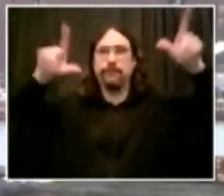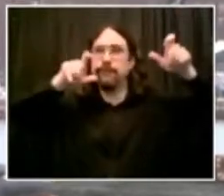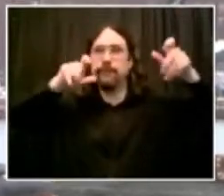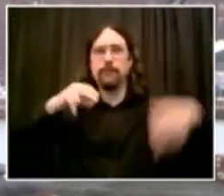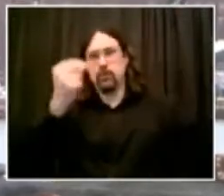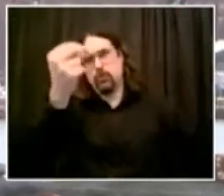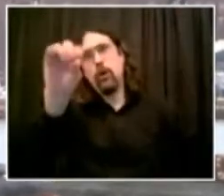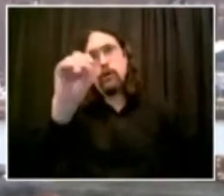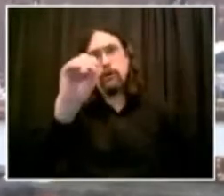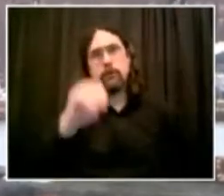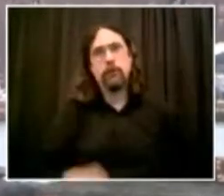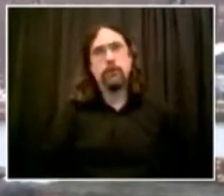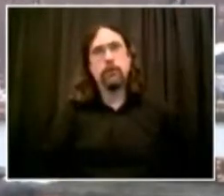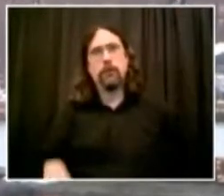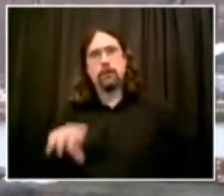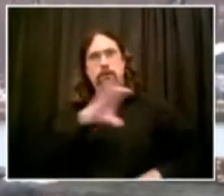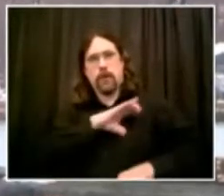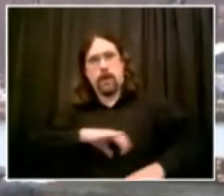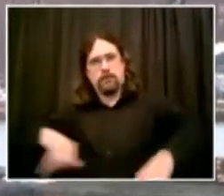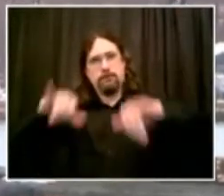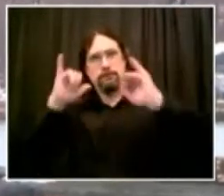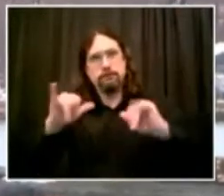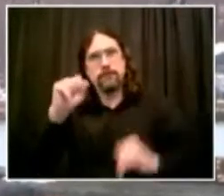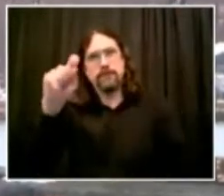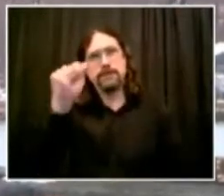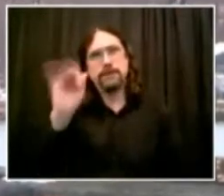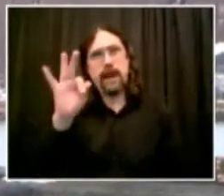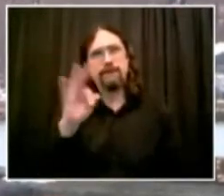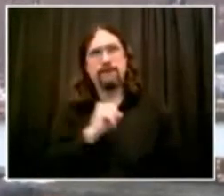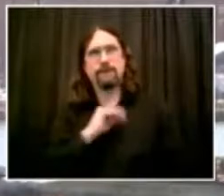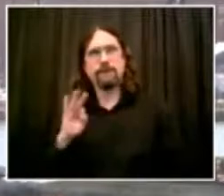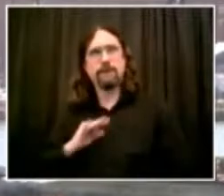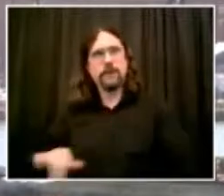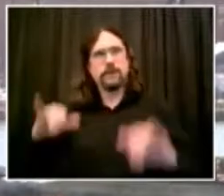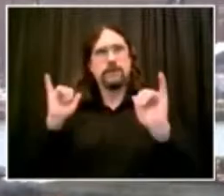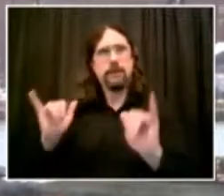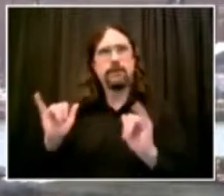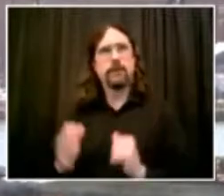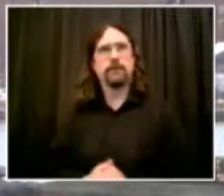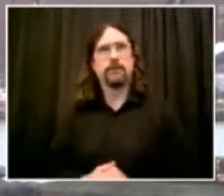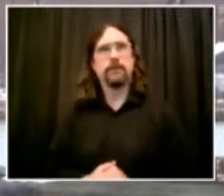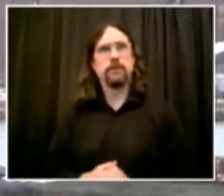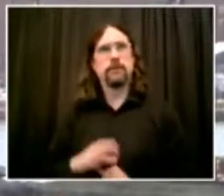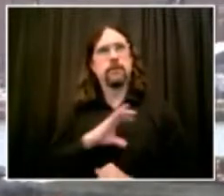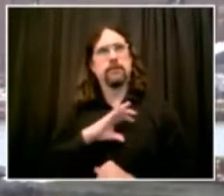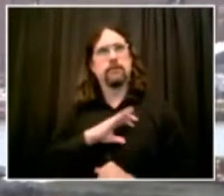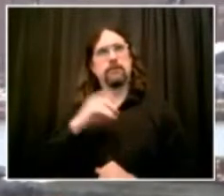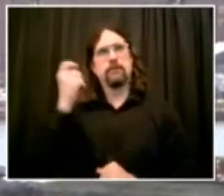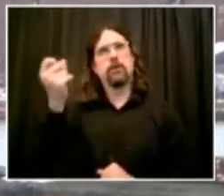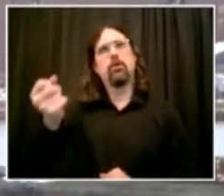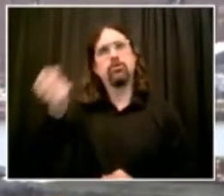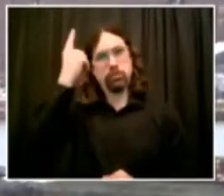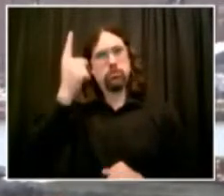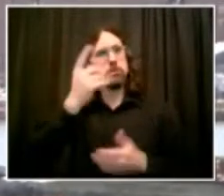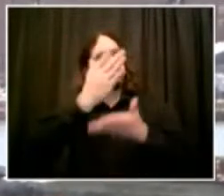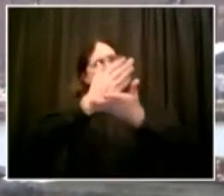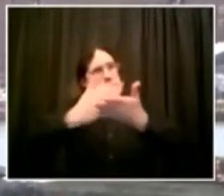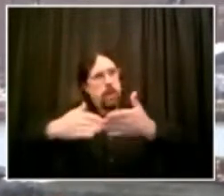tough circumstances. They also understand that we need to make more change in the NYPD, and that is what I'm expecting to